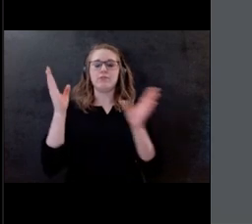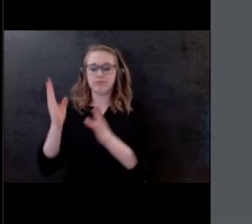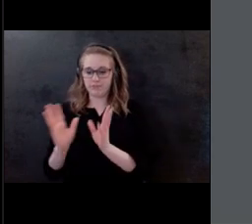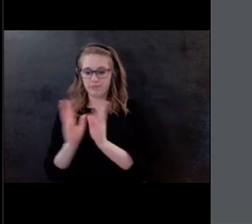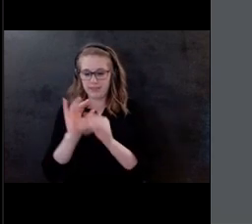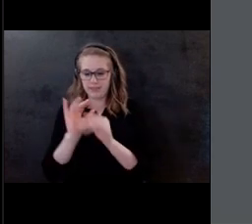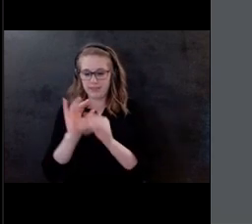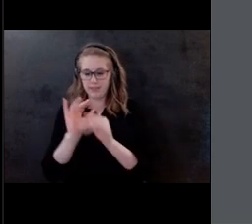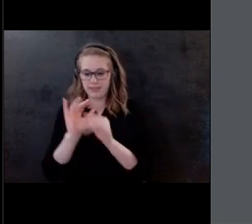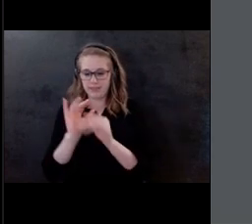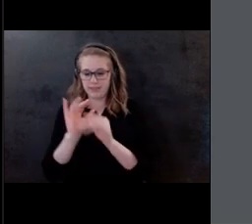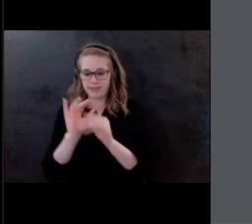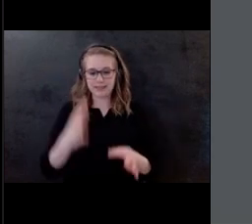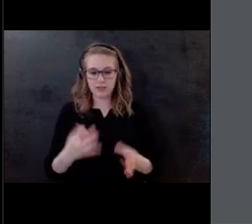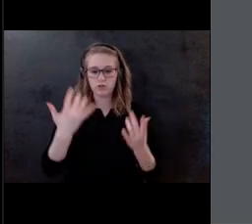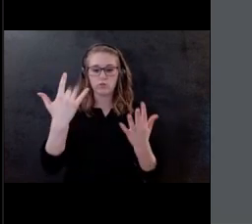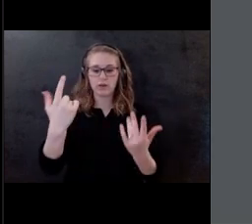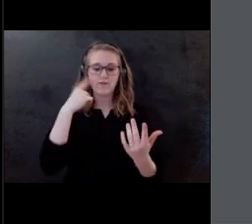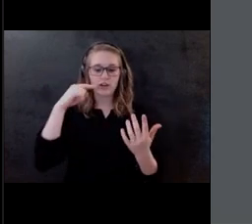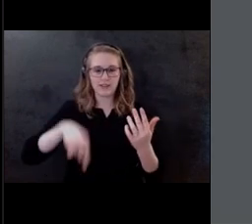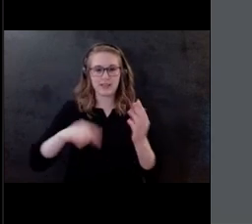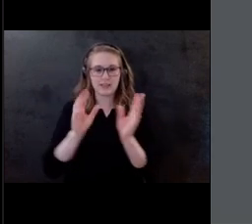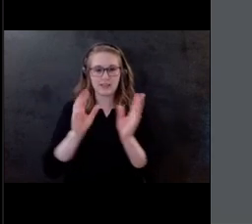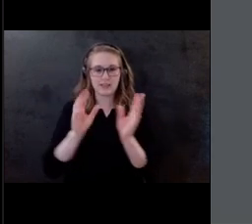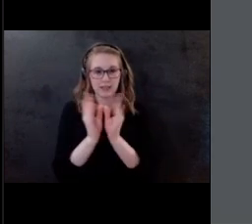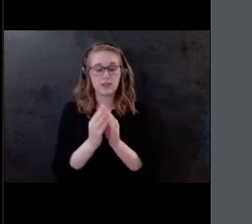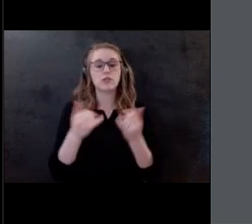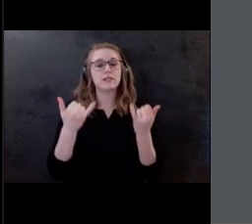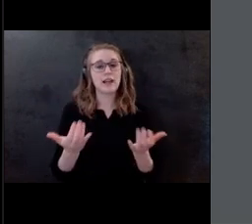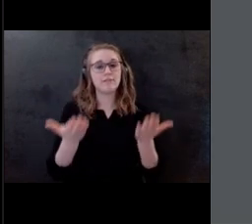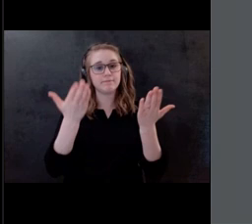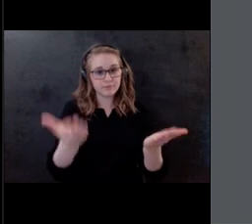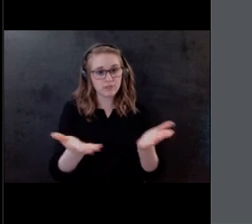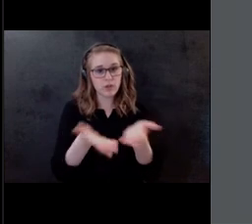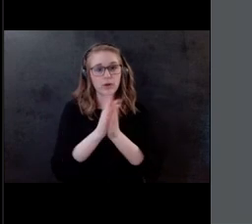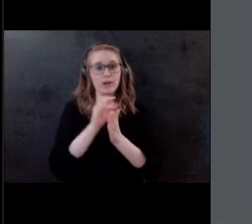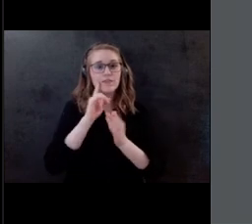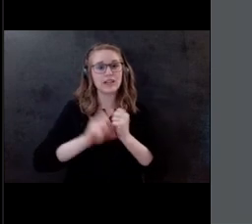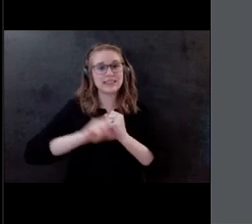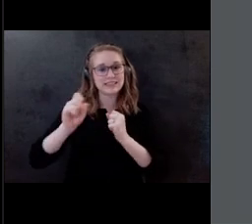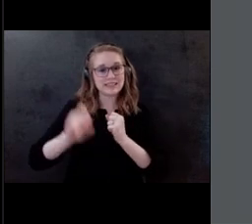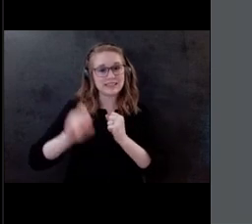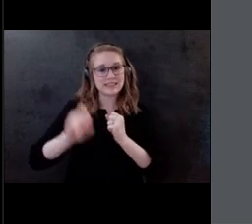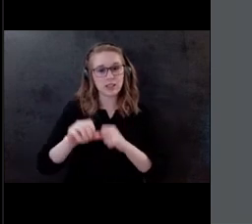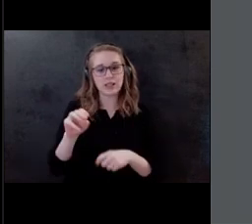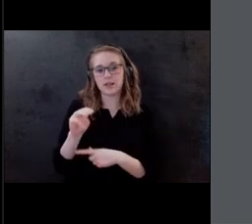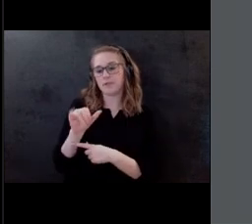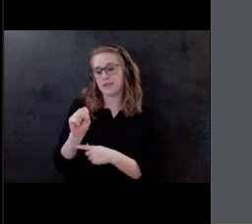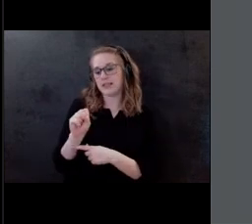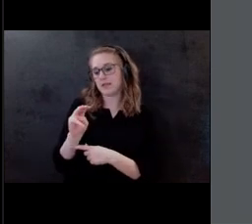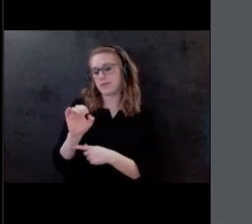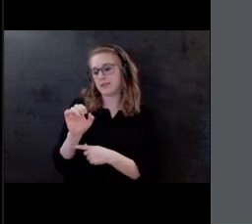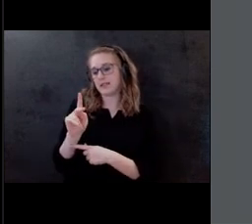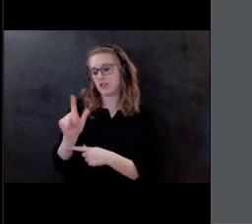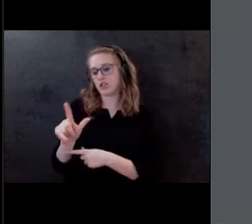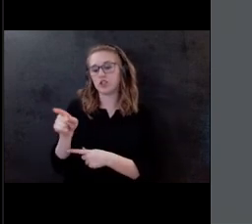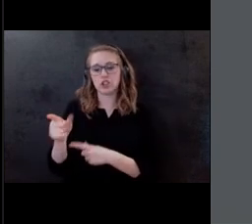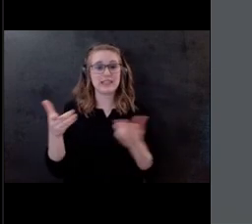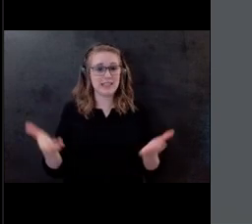to table it for this meeting. So before you is a request for an extension. Ms. Cole is here. If there's any other